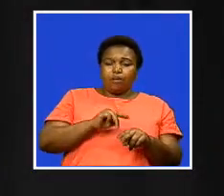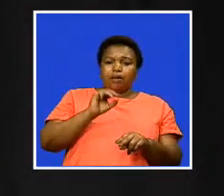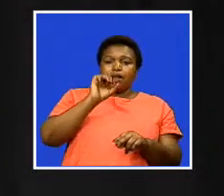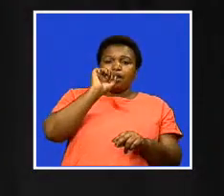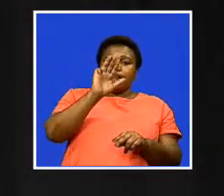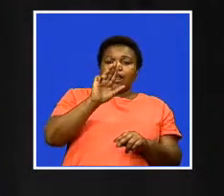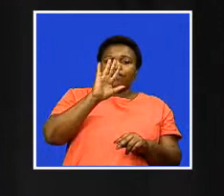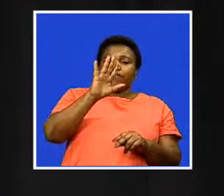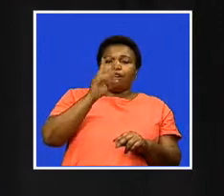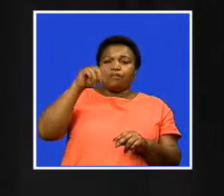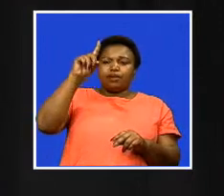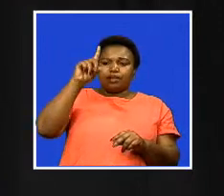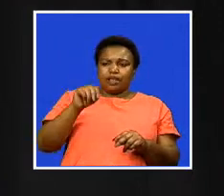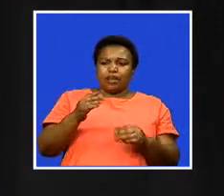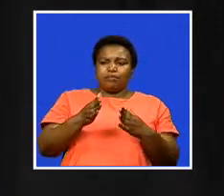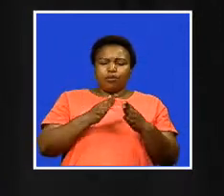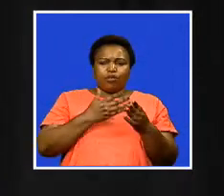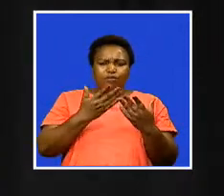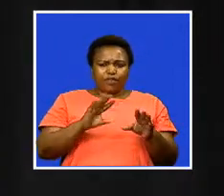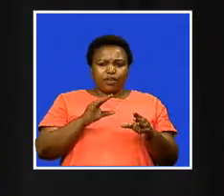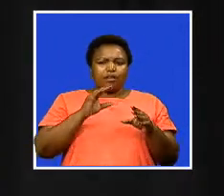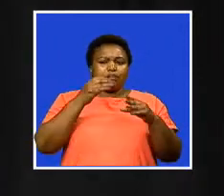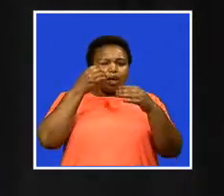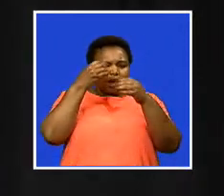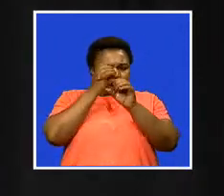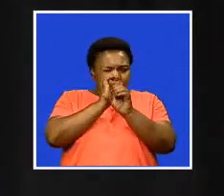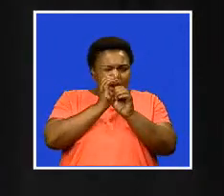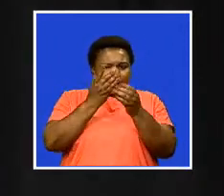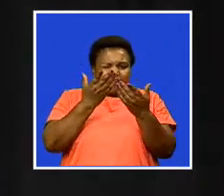labasathi status sabo ngoba bathestile bakuma ARVs.